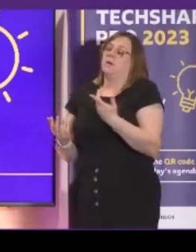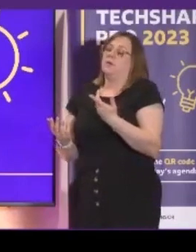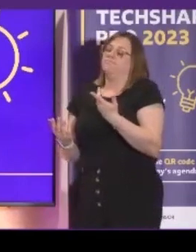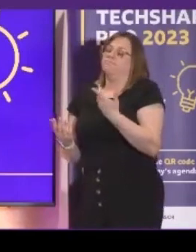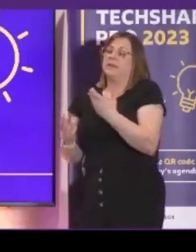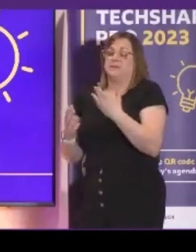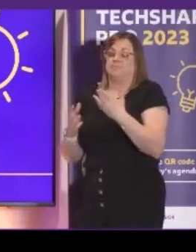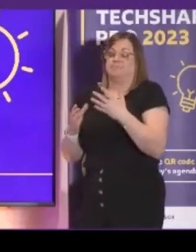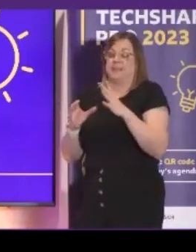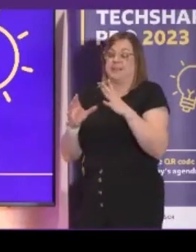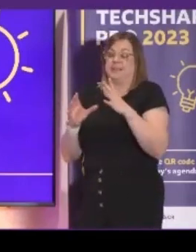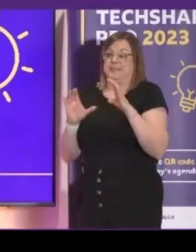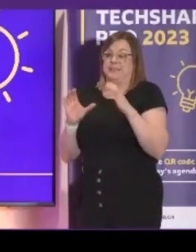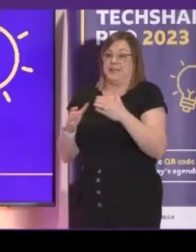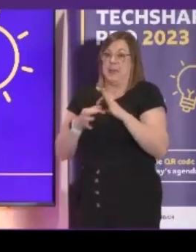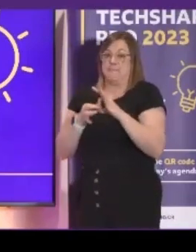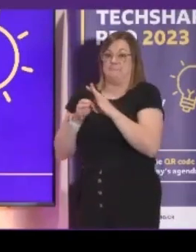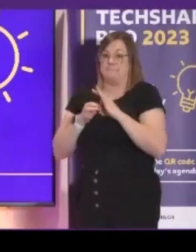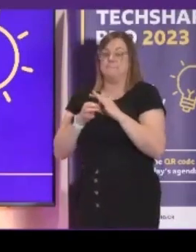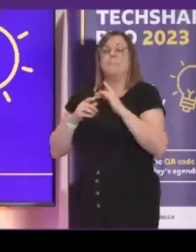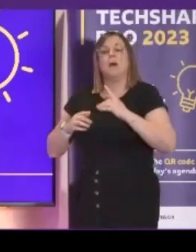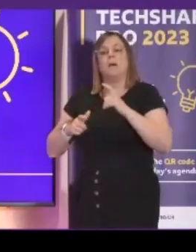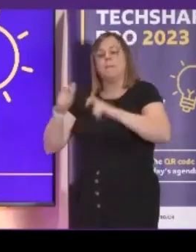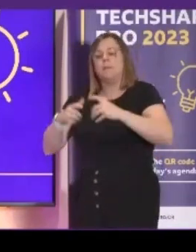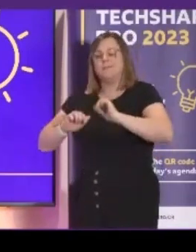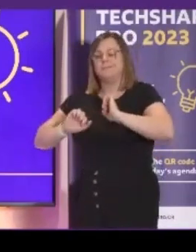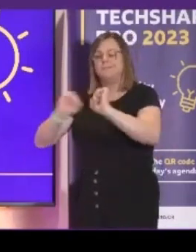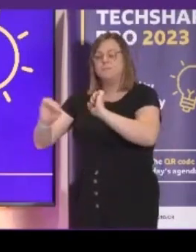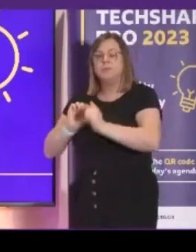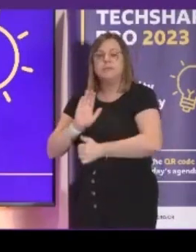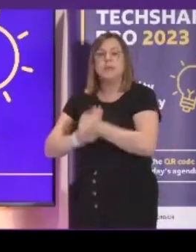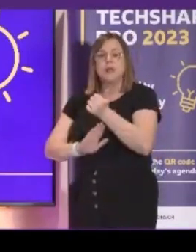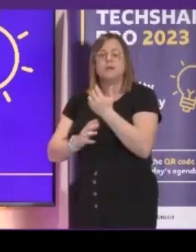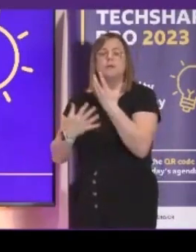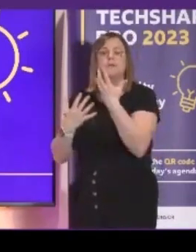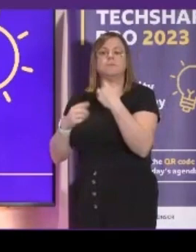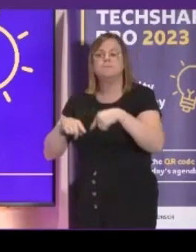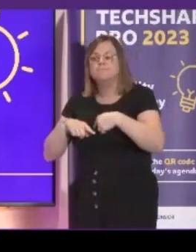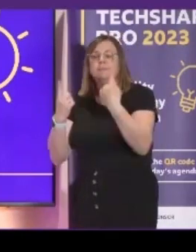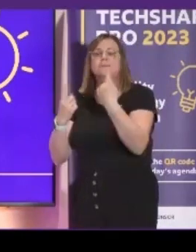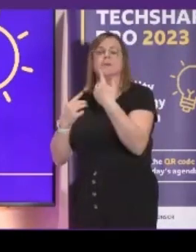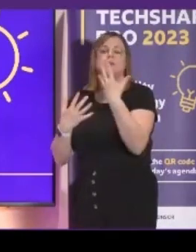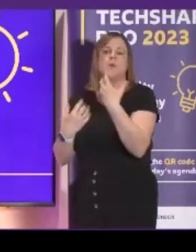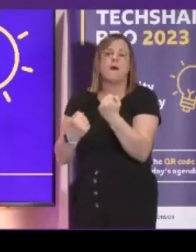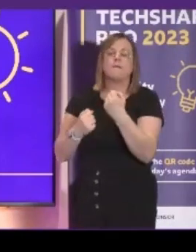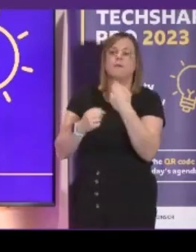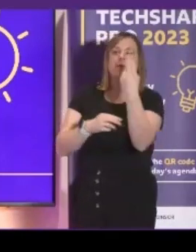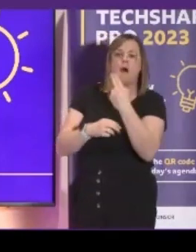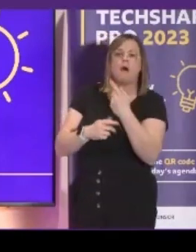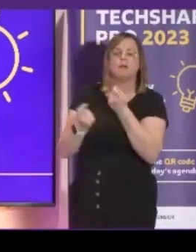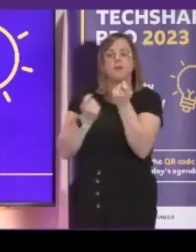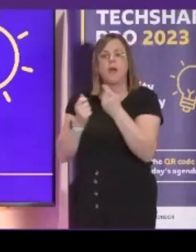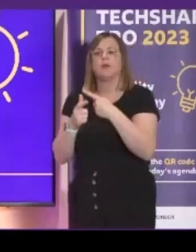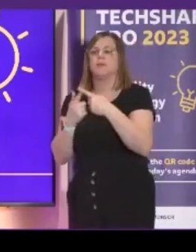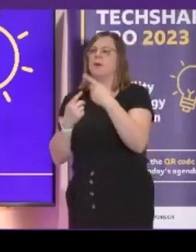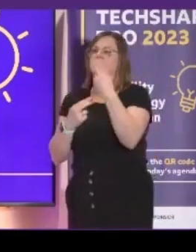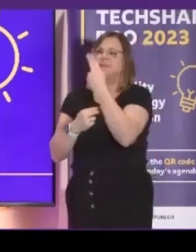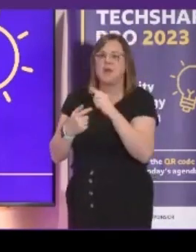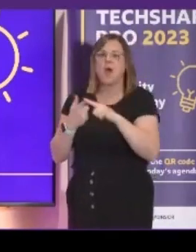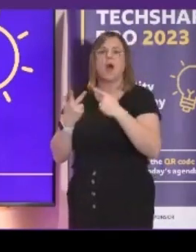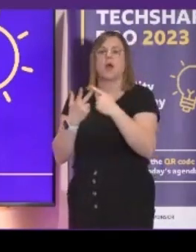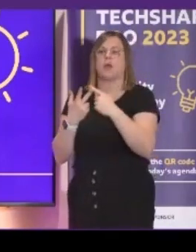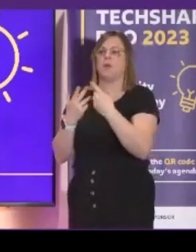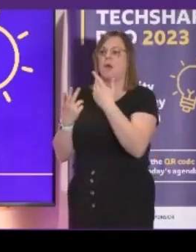It's a team effort from different disciplines. So you've got the visual design from your art director, so your colour contrast,